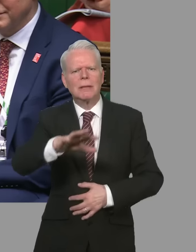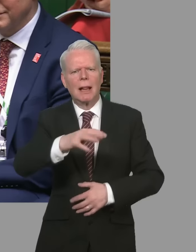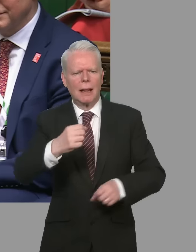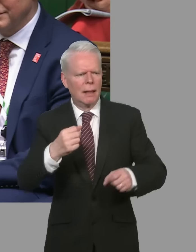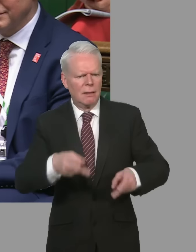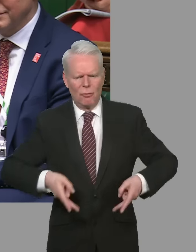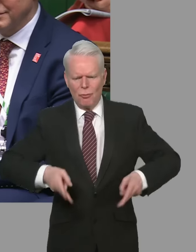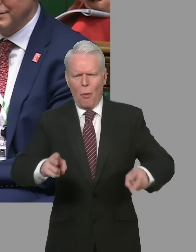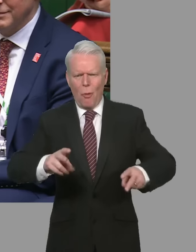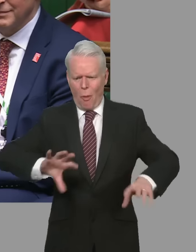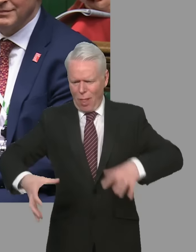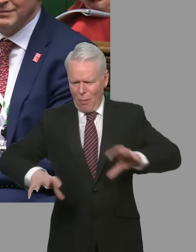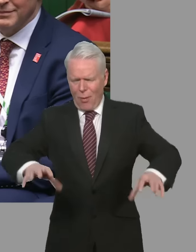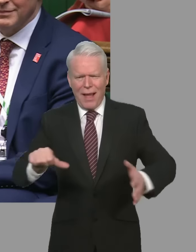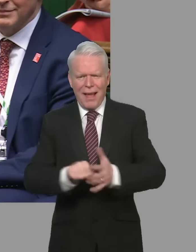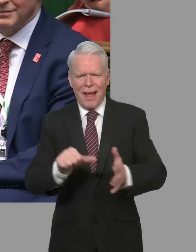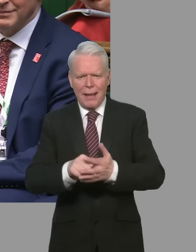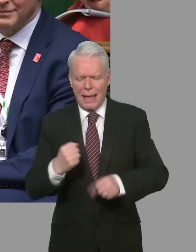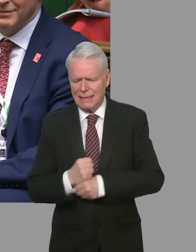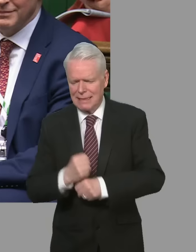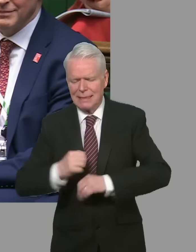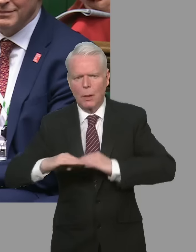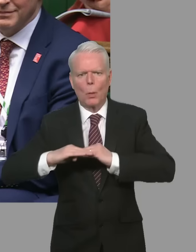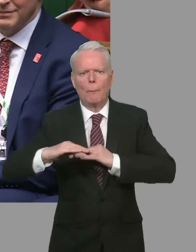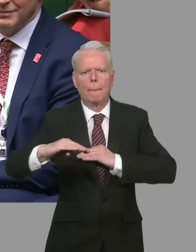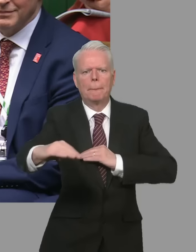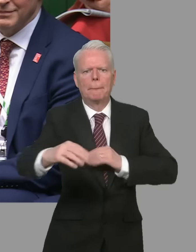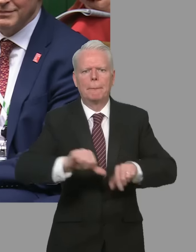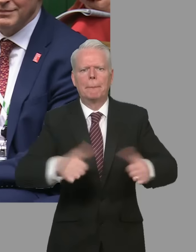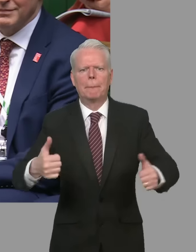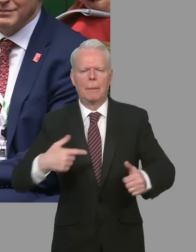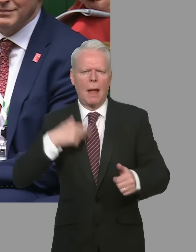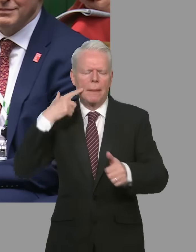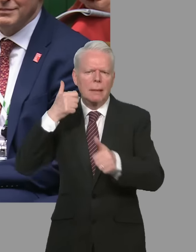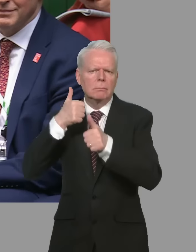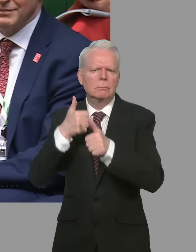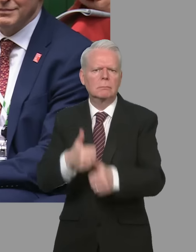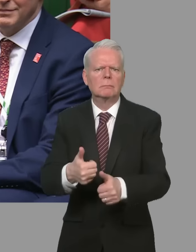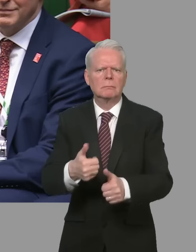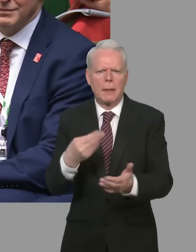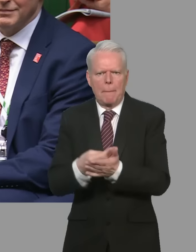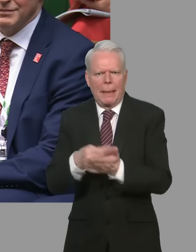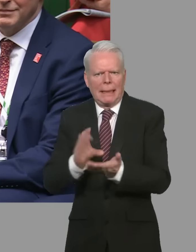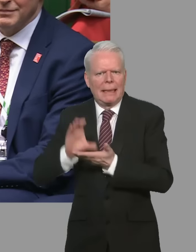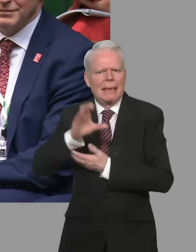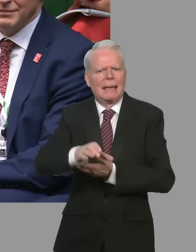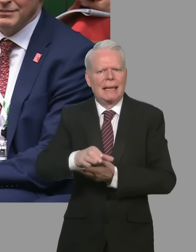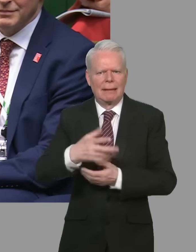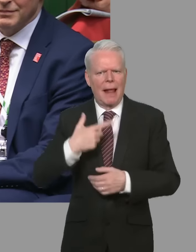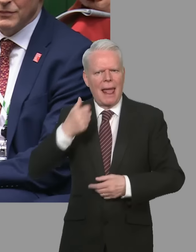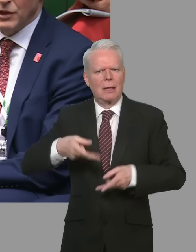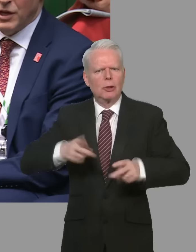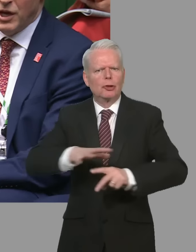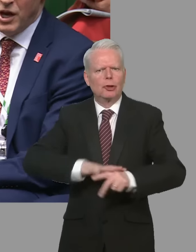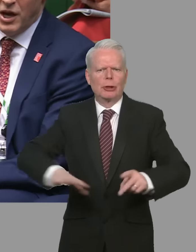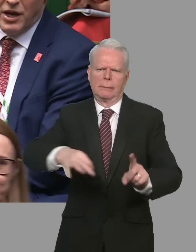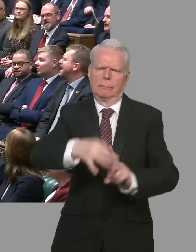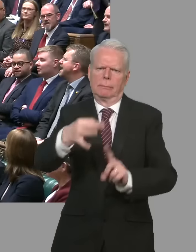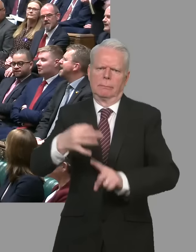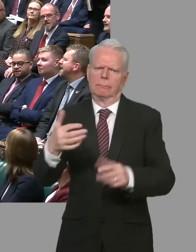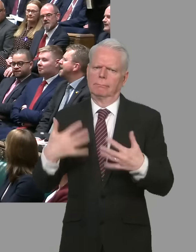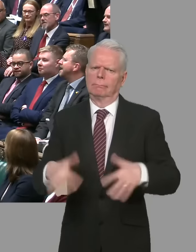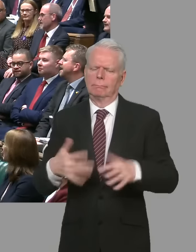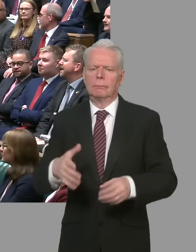Lancashire County Council are clearly wired to the moon if they think they're making effective use of this £47 million?